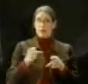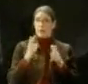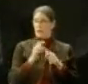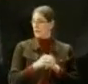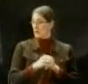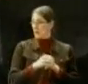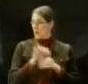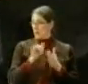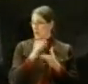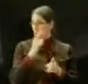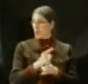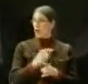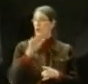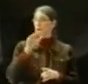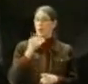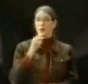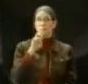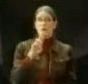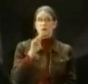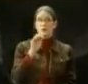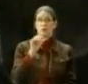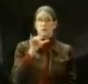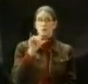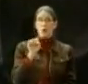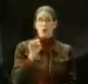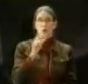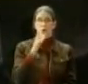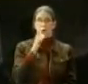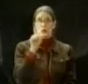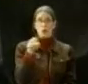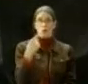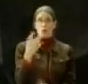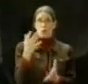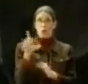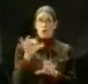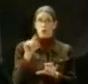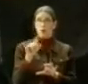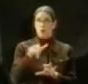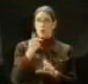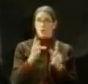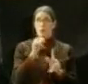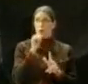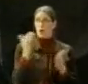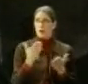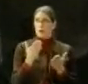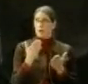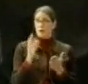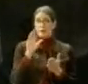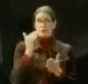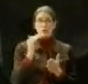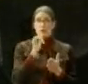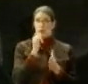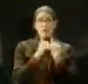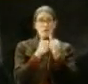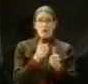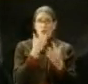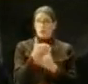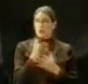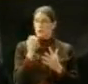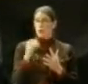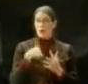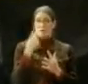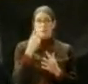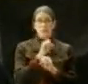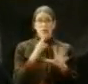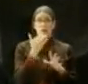correct. Apparently, Mr. Bolus is the only one that wanted to do that. The others aren't here, apparently, or they didn't follow through with that. So I see